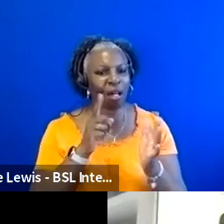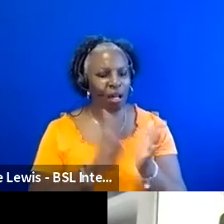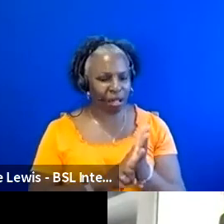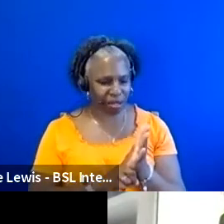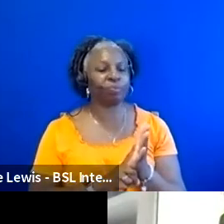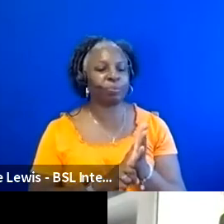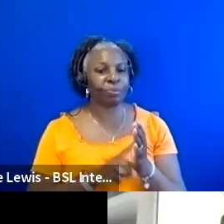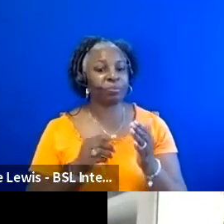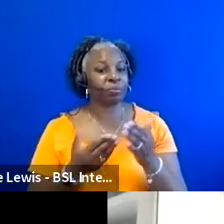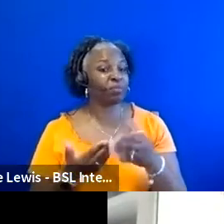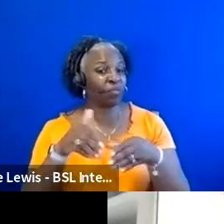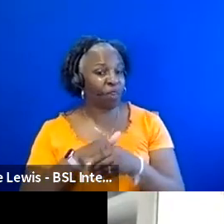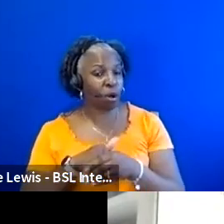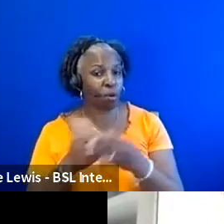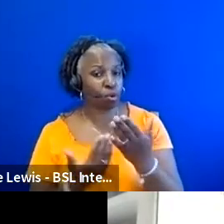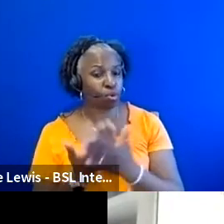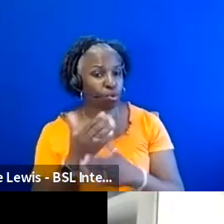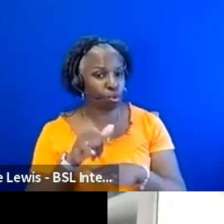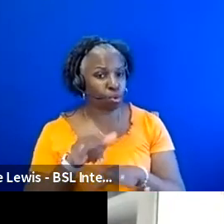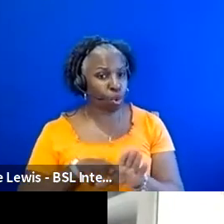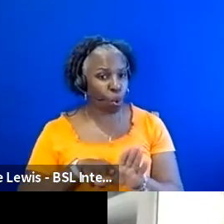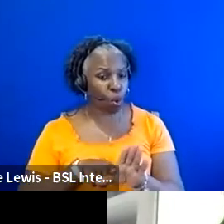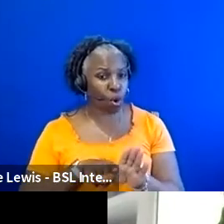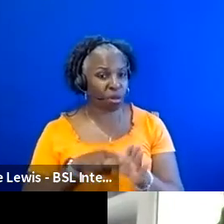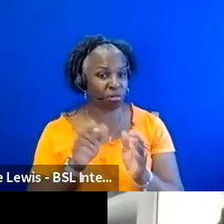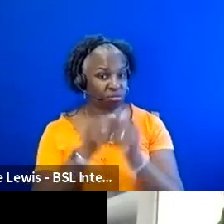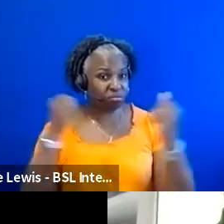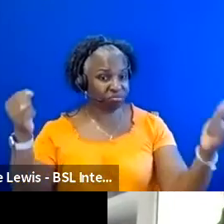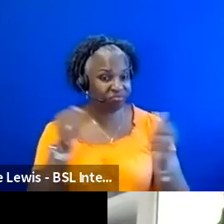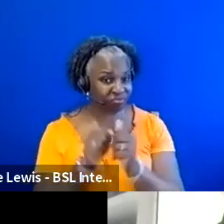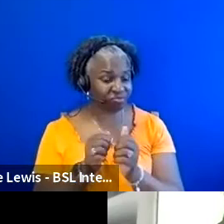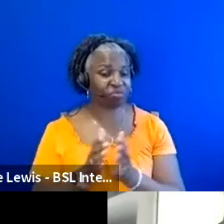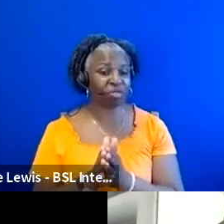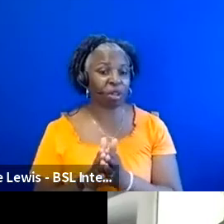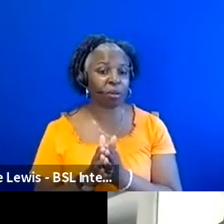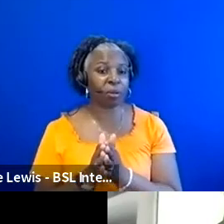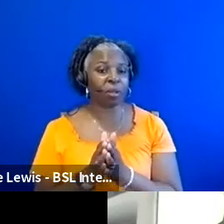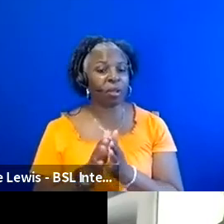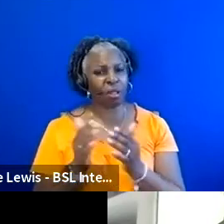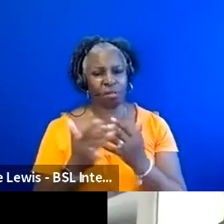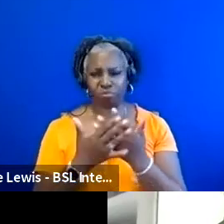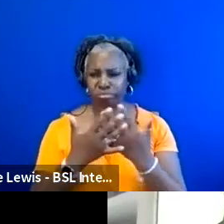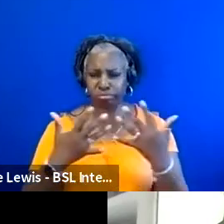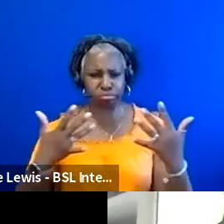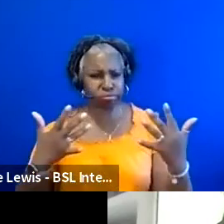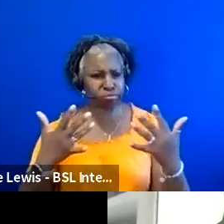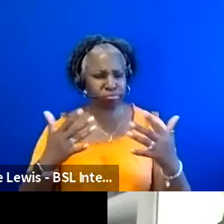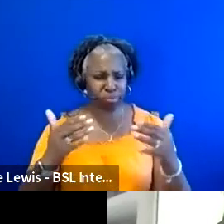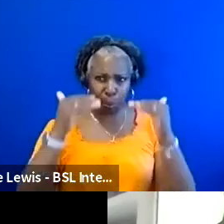been published in the New York Review of Books, the FT, Bloomberg, amongst other prestigious publications.